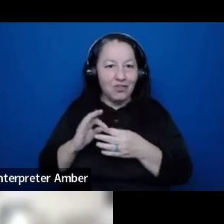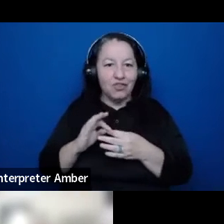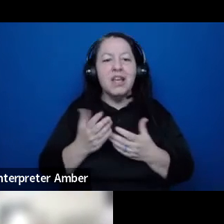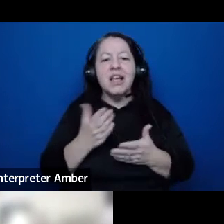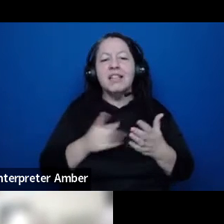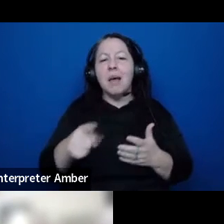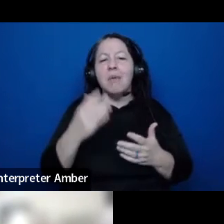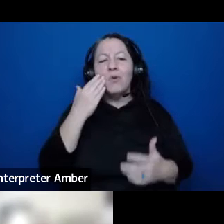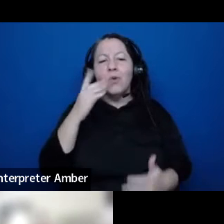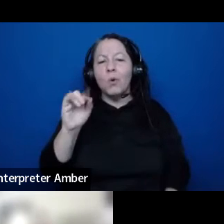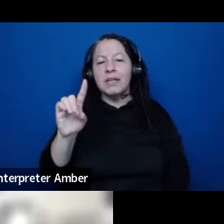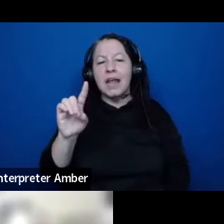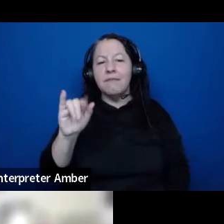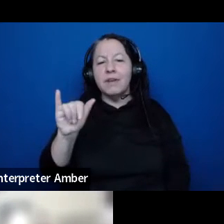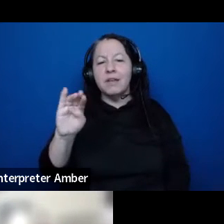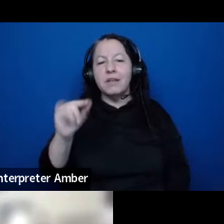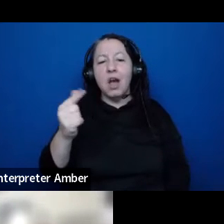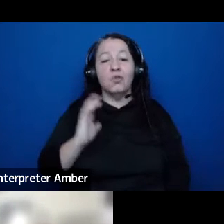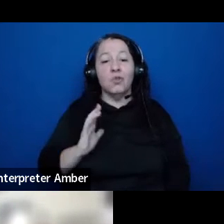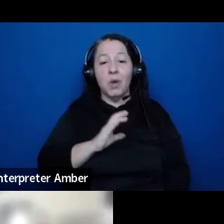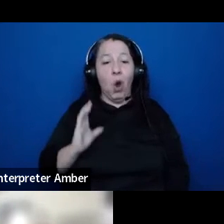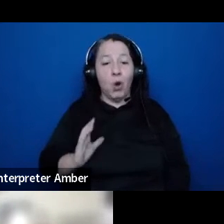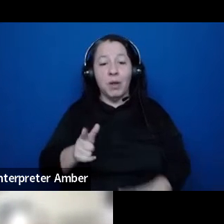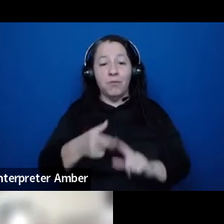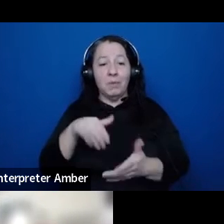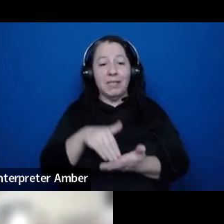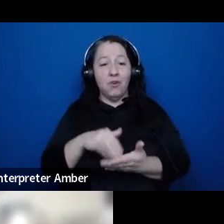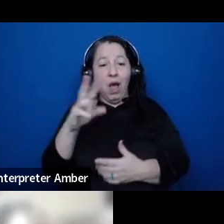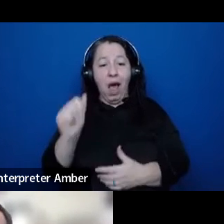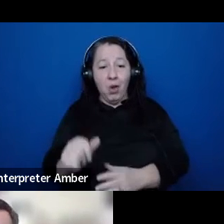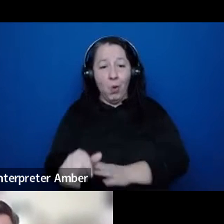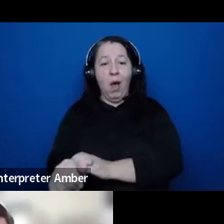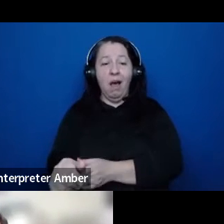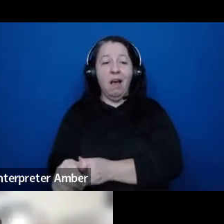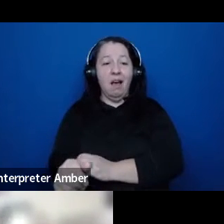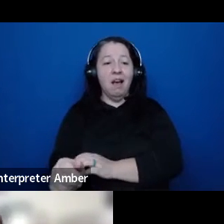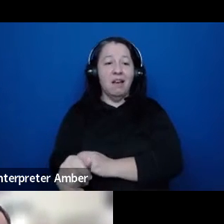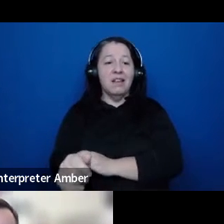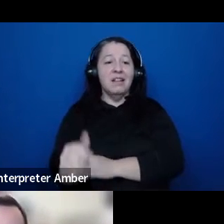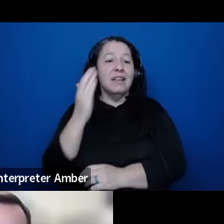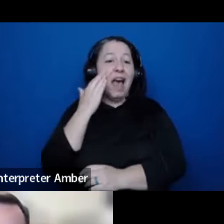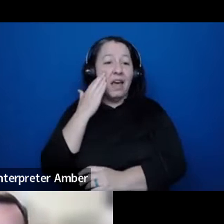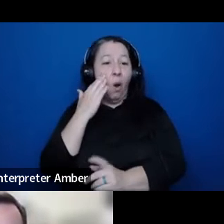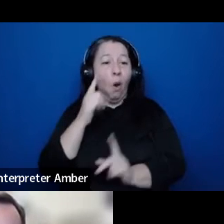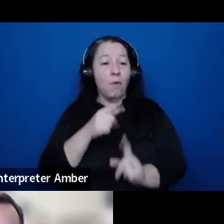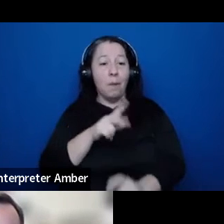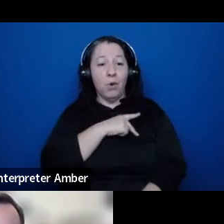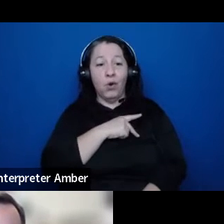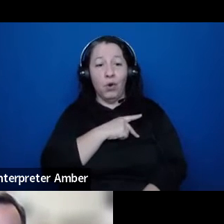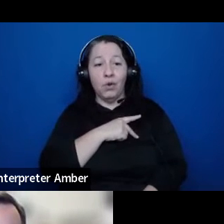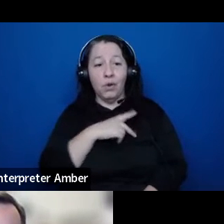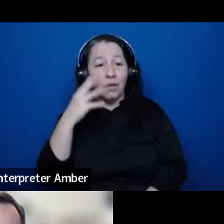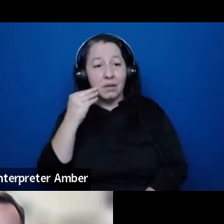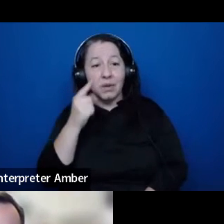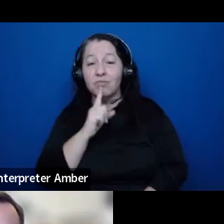be the congressman from the central Iowa area too. And I know personally that he was very committed to a lot of